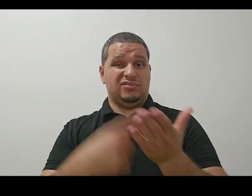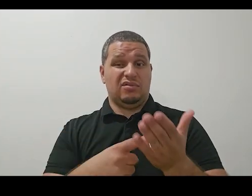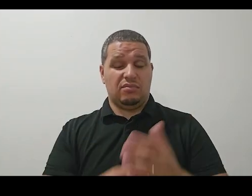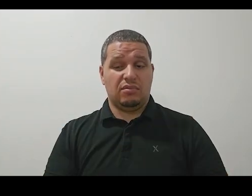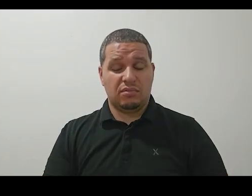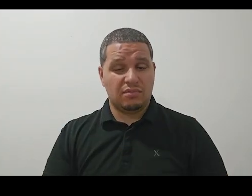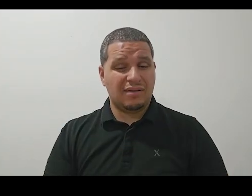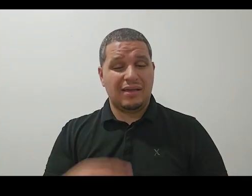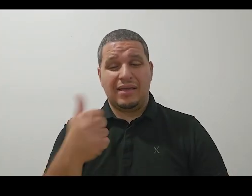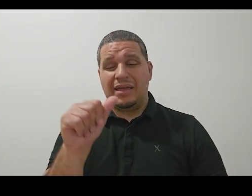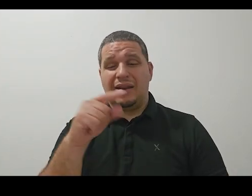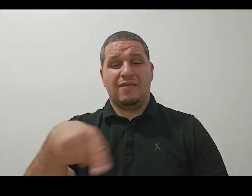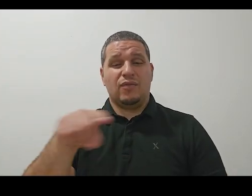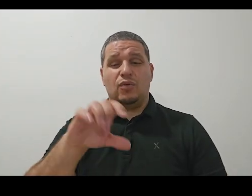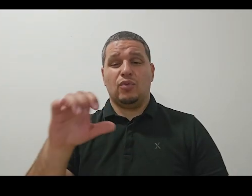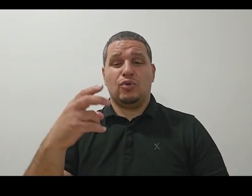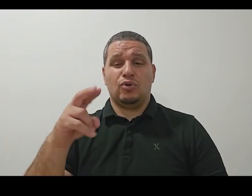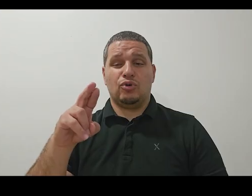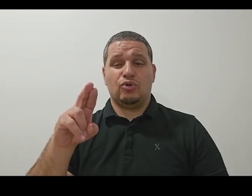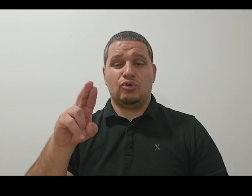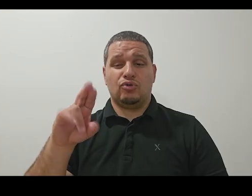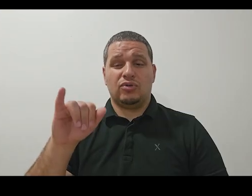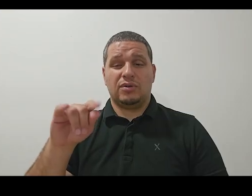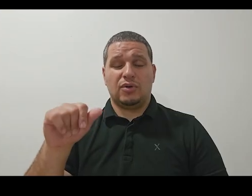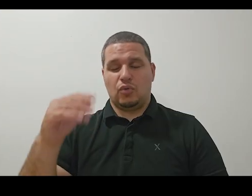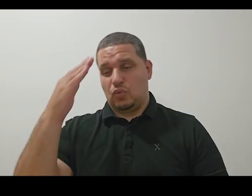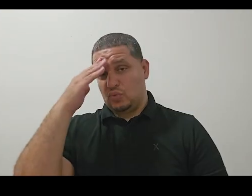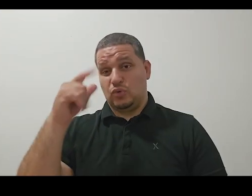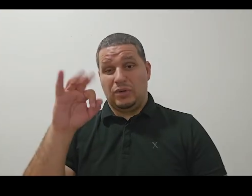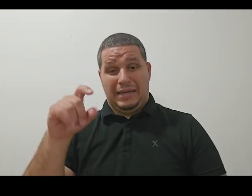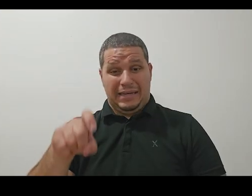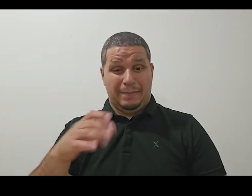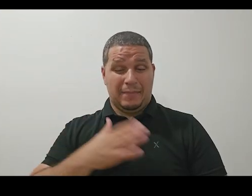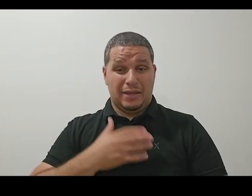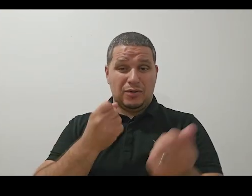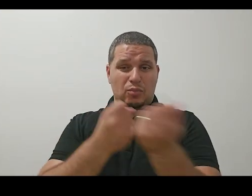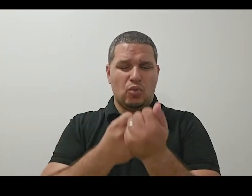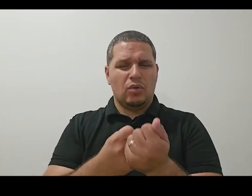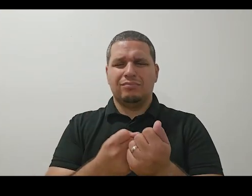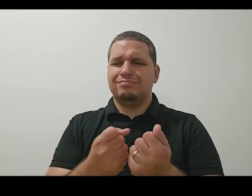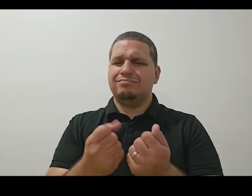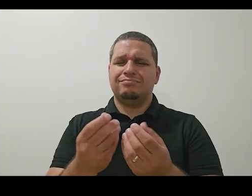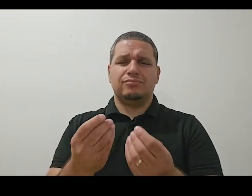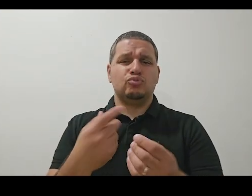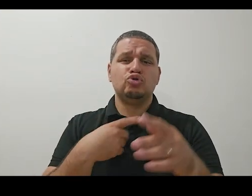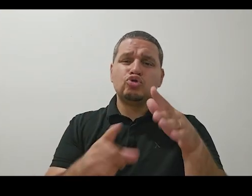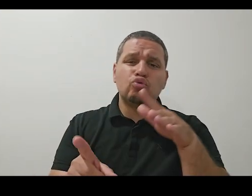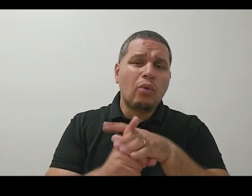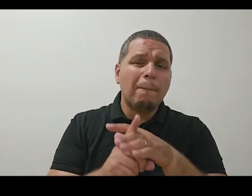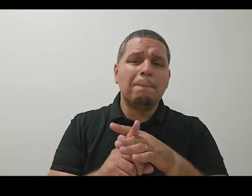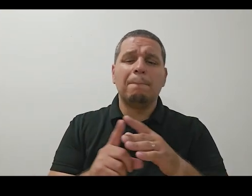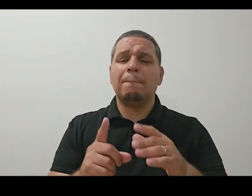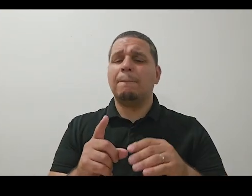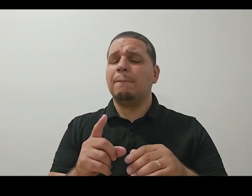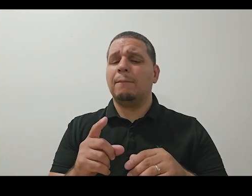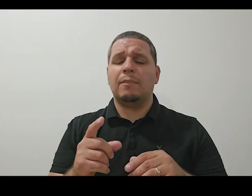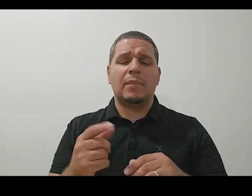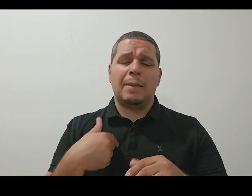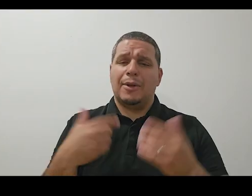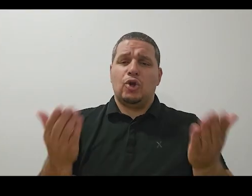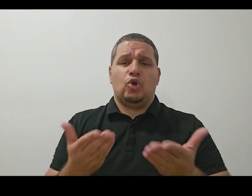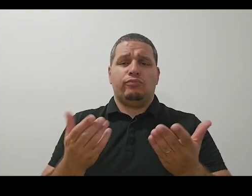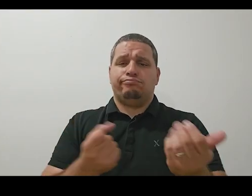this talk. I mean, any of you, Christina knows if you need my support with something, show up or